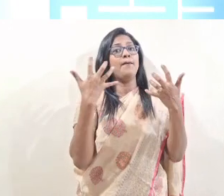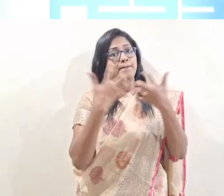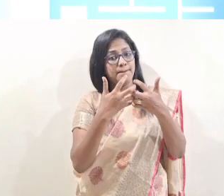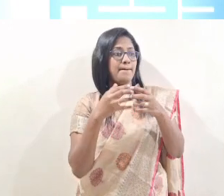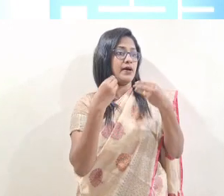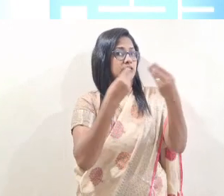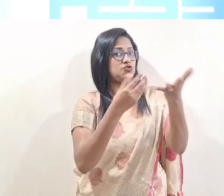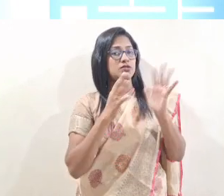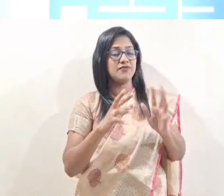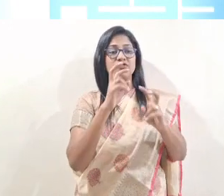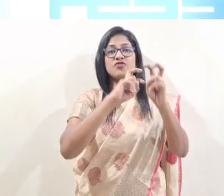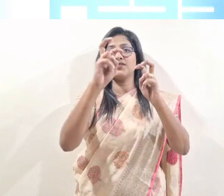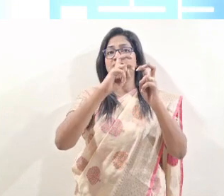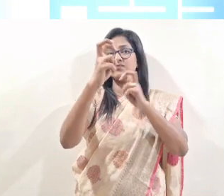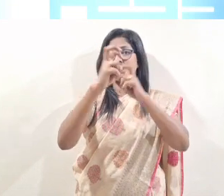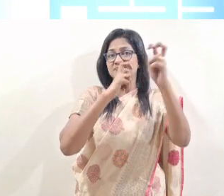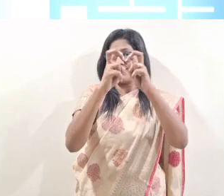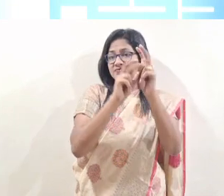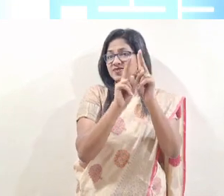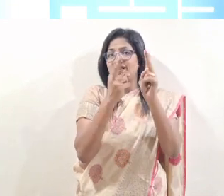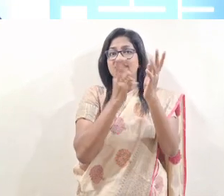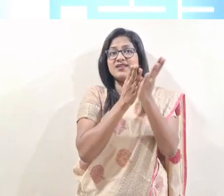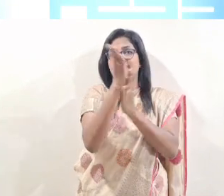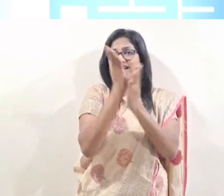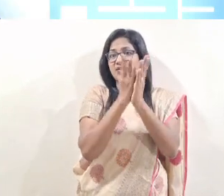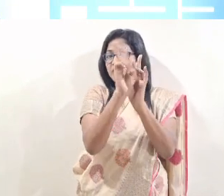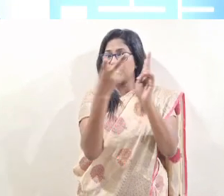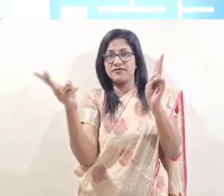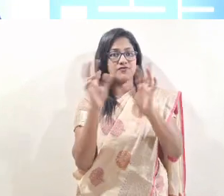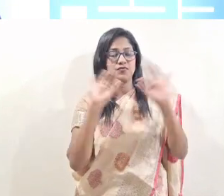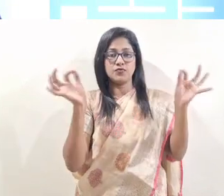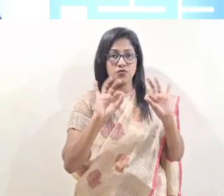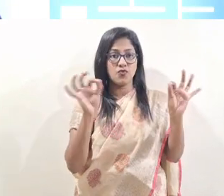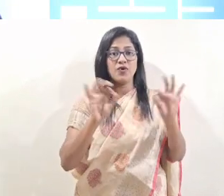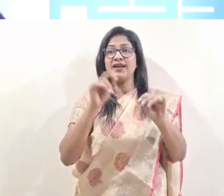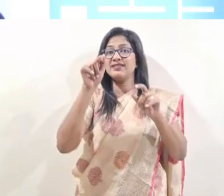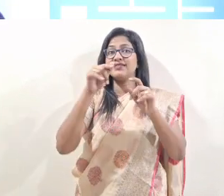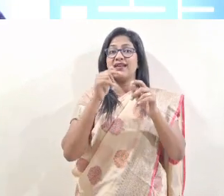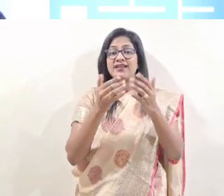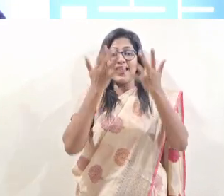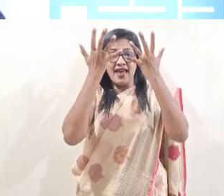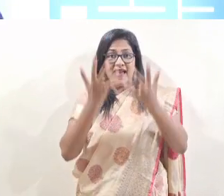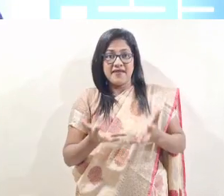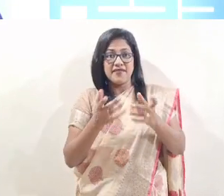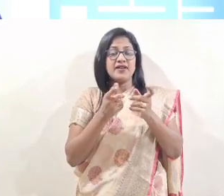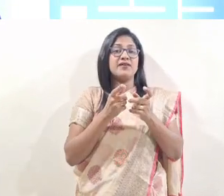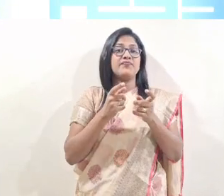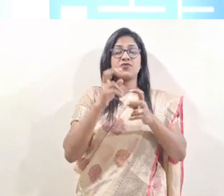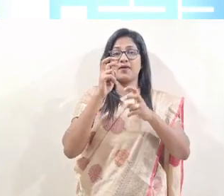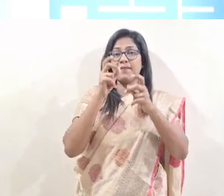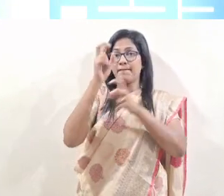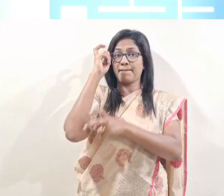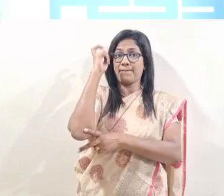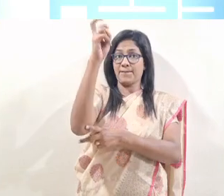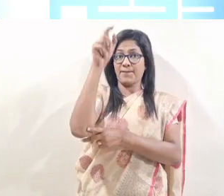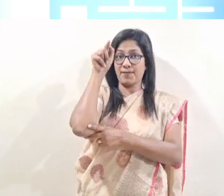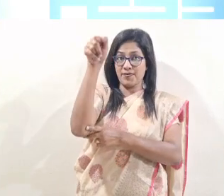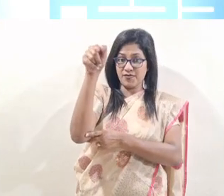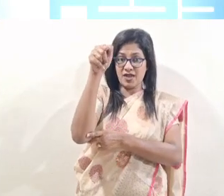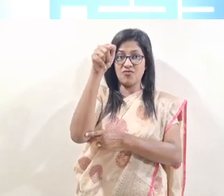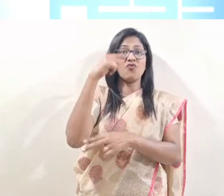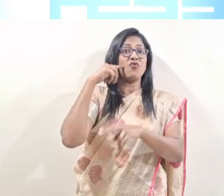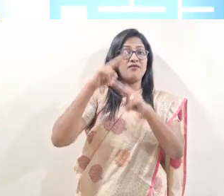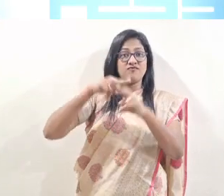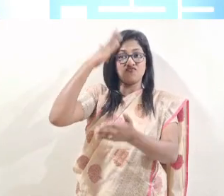of transport. And since the capacities are huge, if the operation of metros are